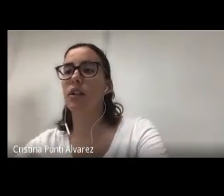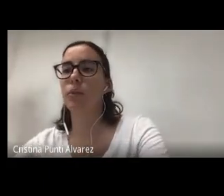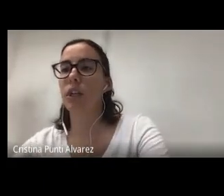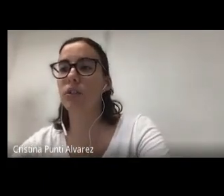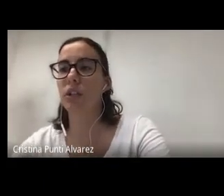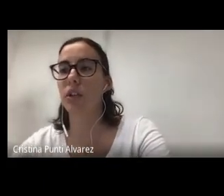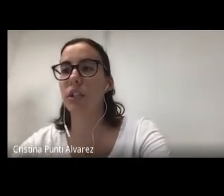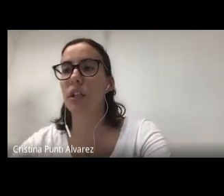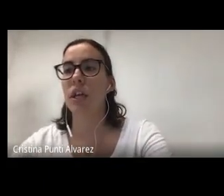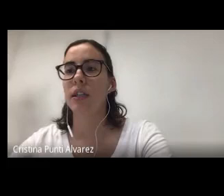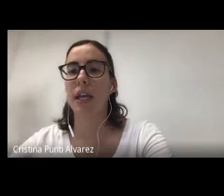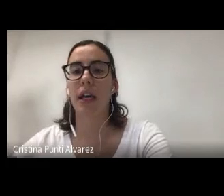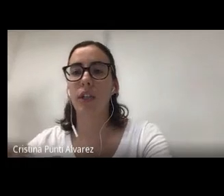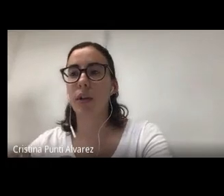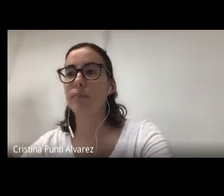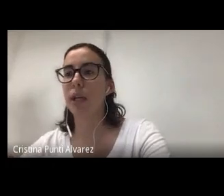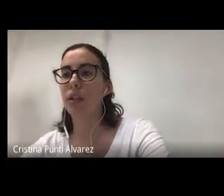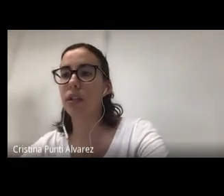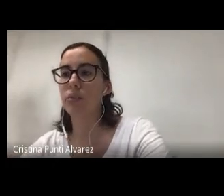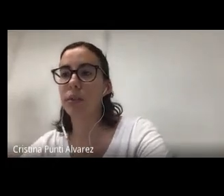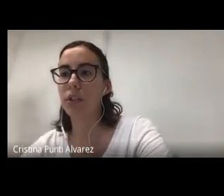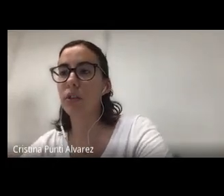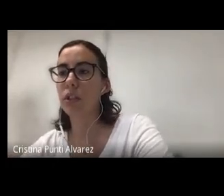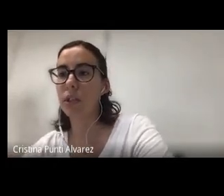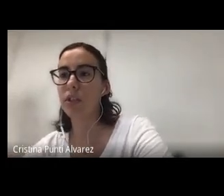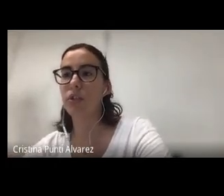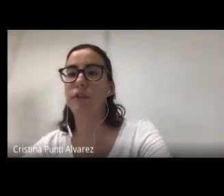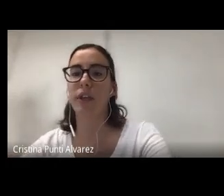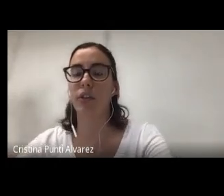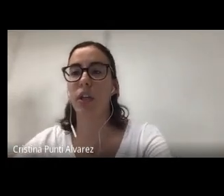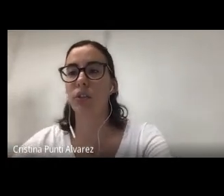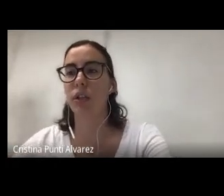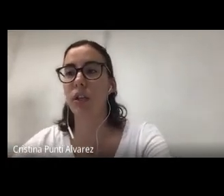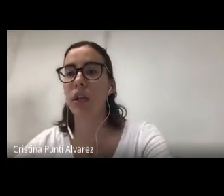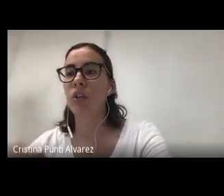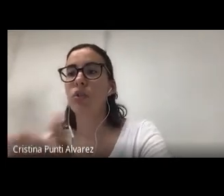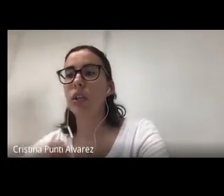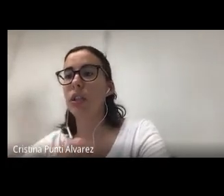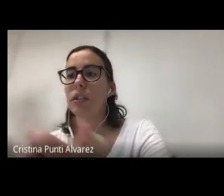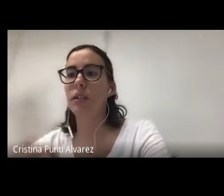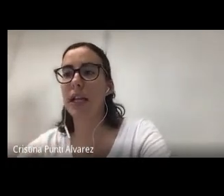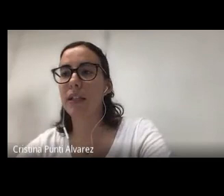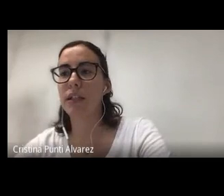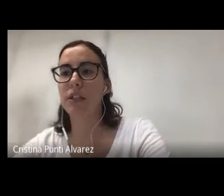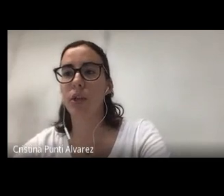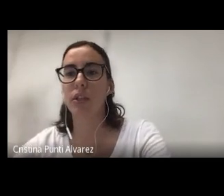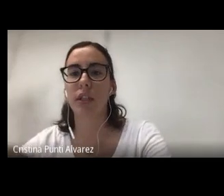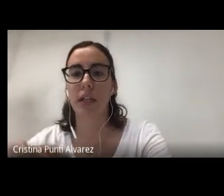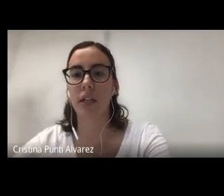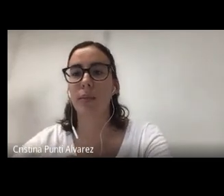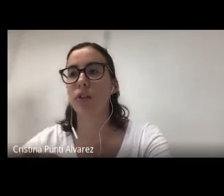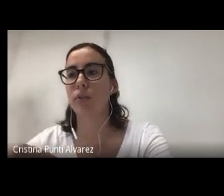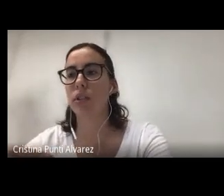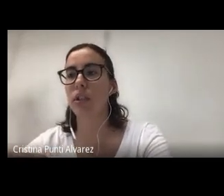Advanced Telecommunication Technologies that I have developed under the supervision of Xavier Giró and Fernando de la Torre during these last 6 months